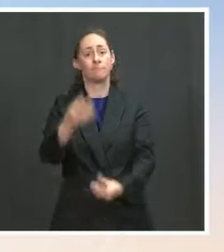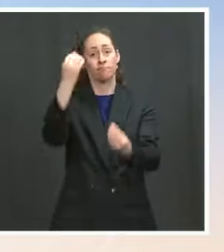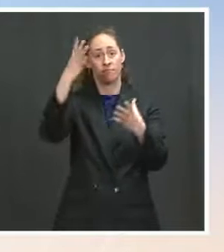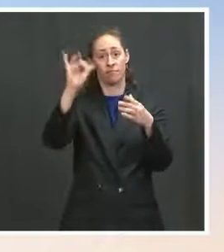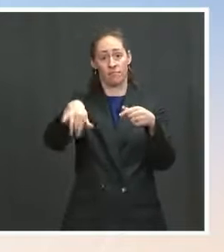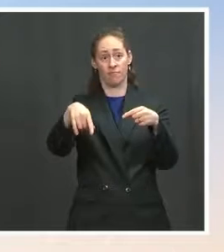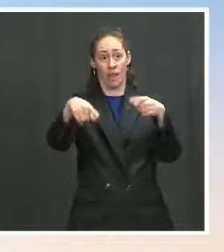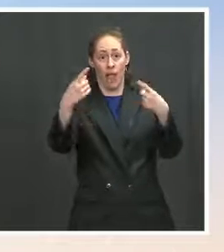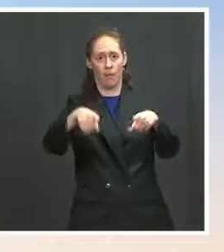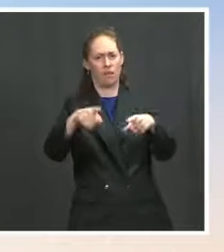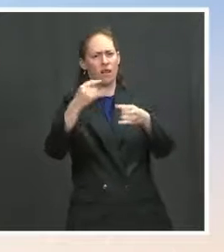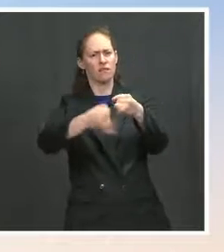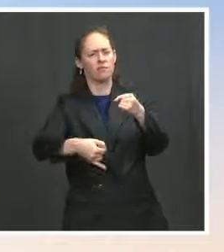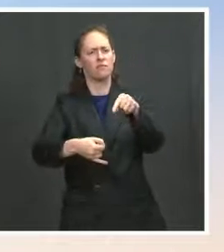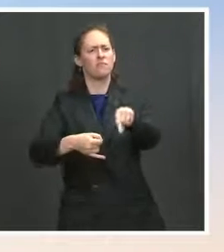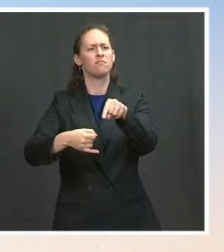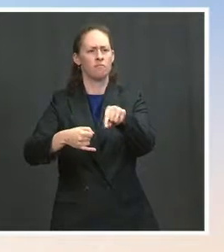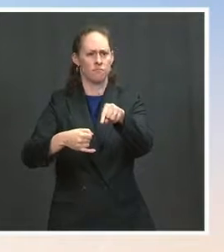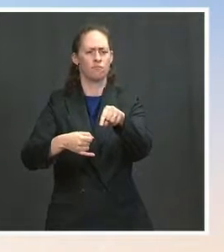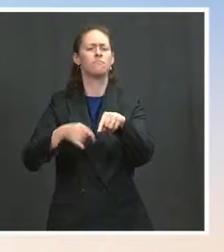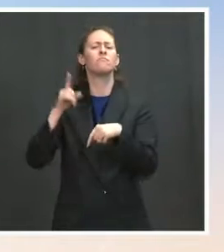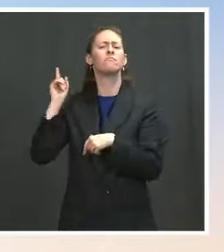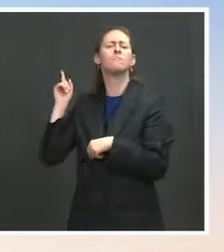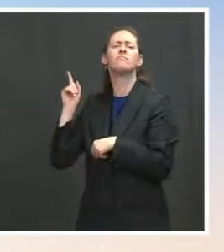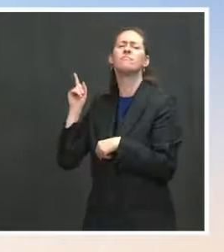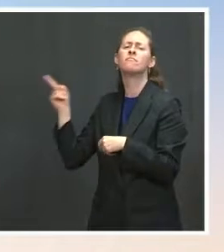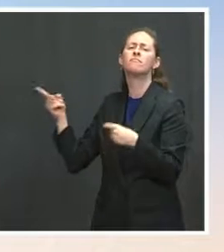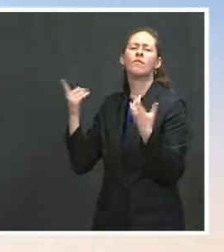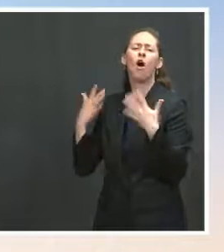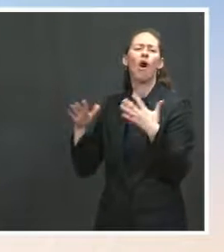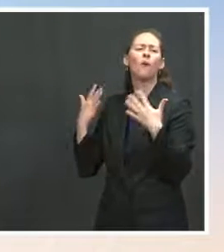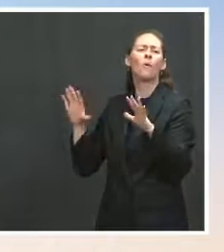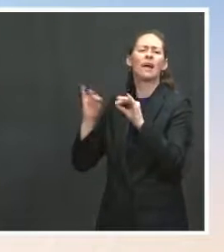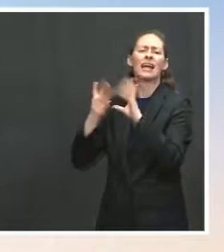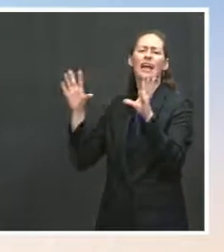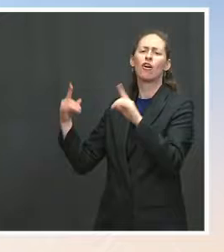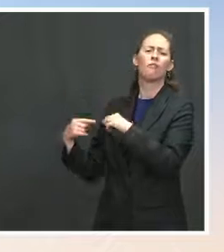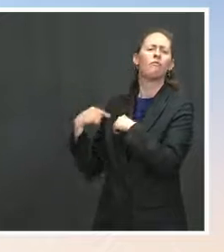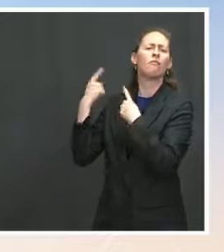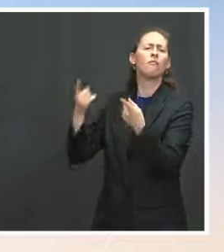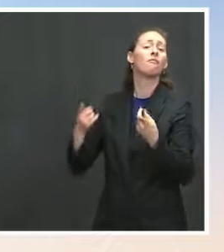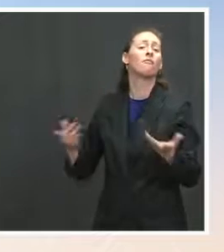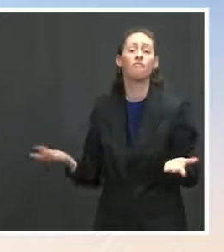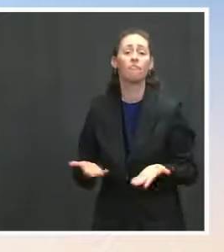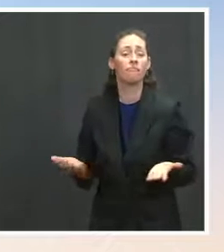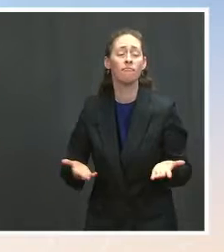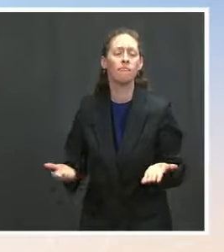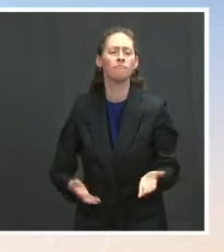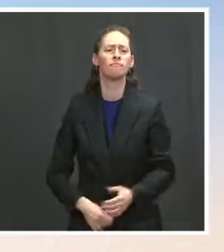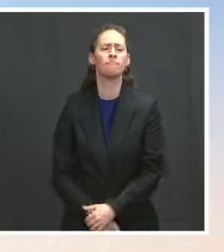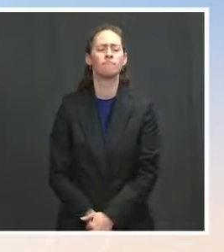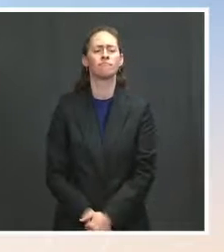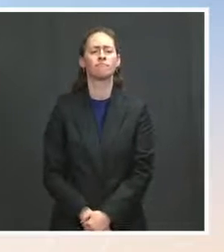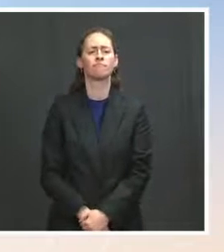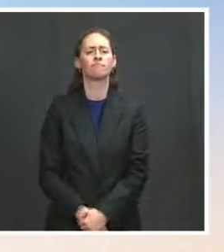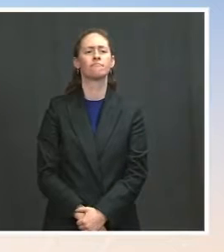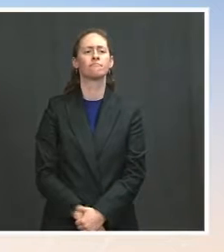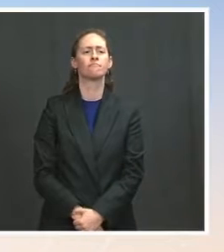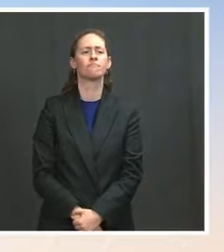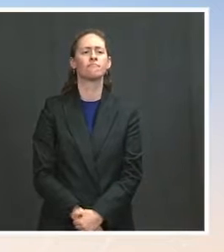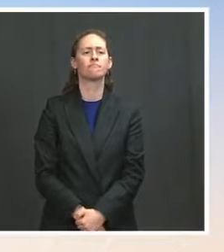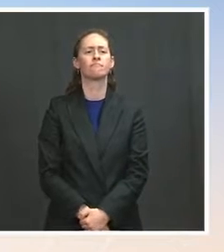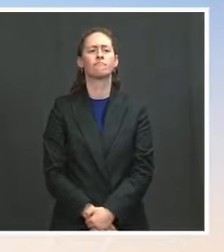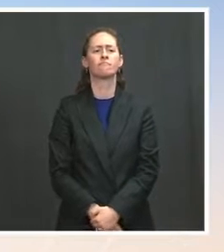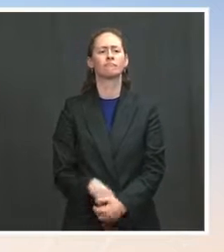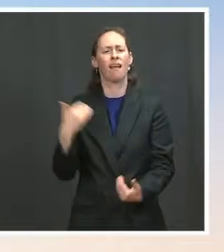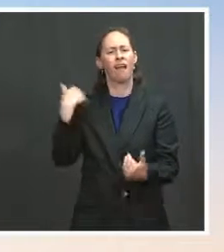president has made clear that on his watch, freedom of press will be protected. He laid out core principles several weeks ago because this is something that he is